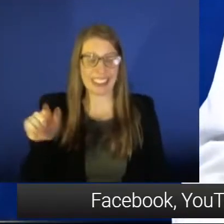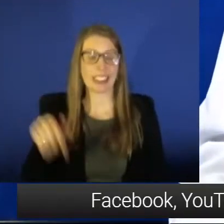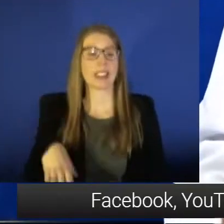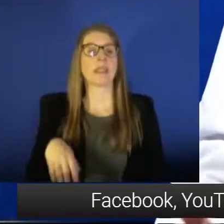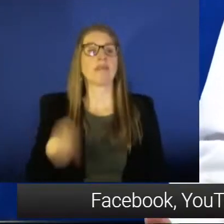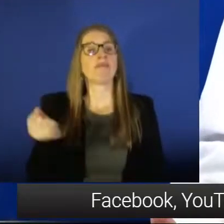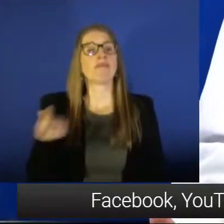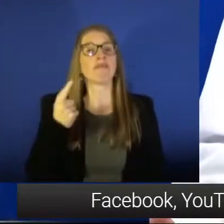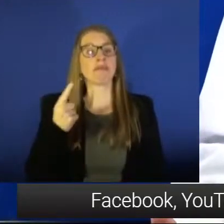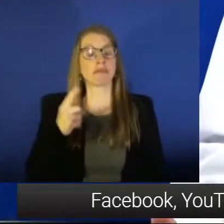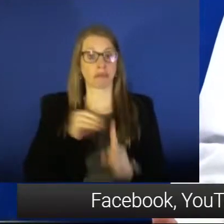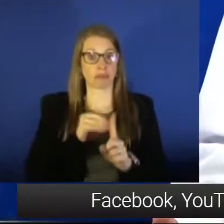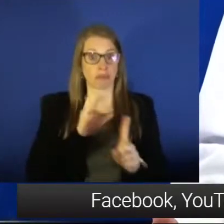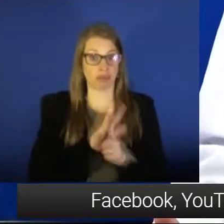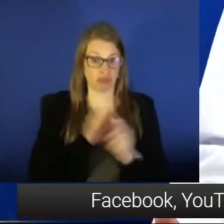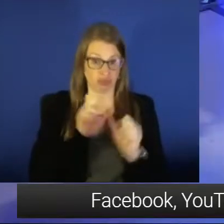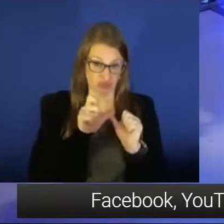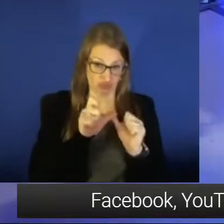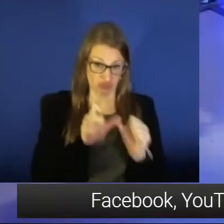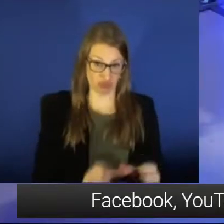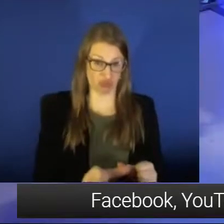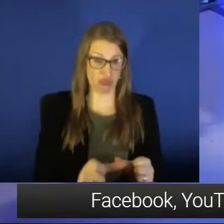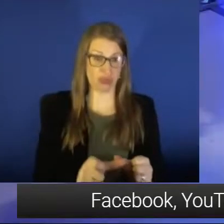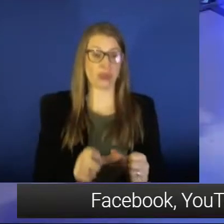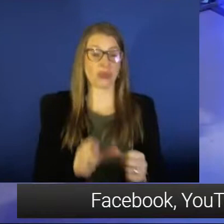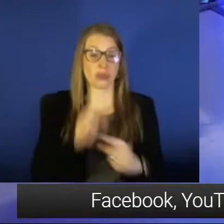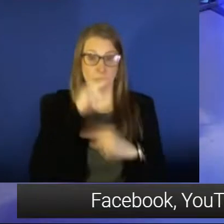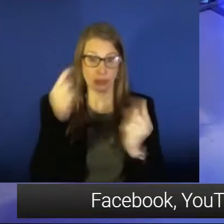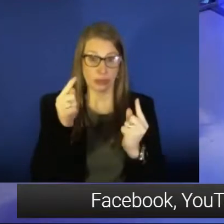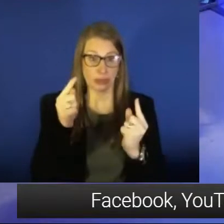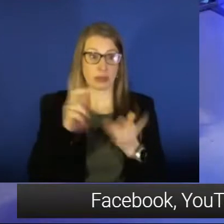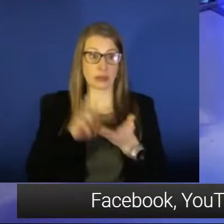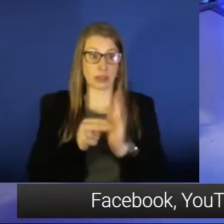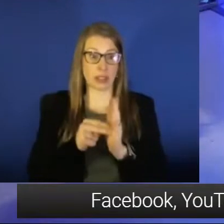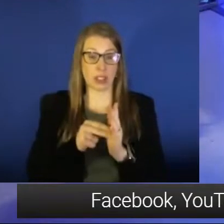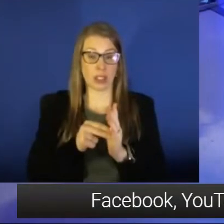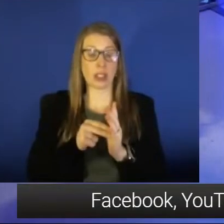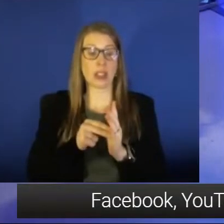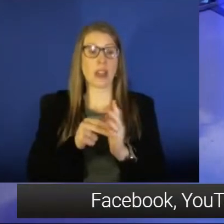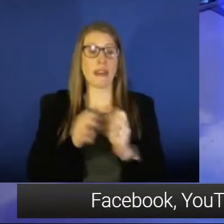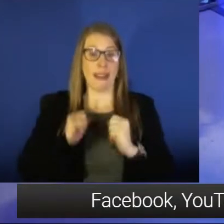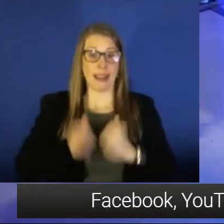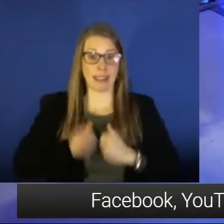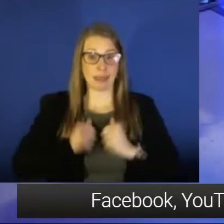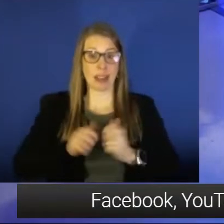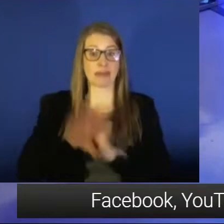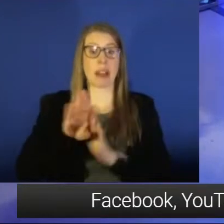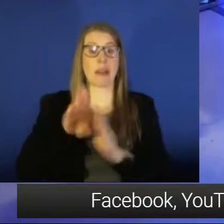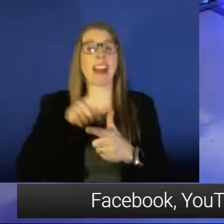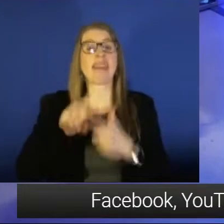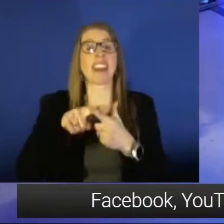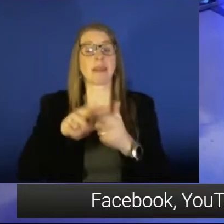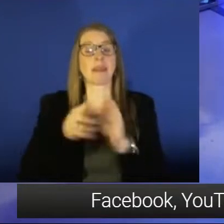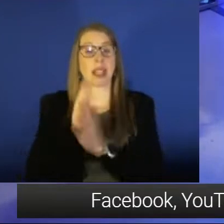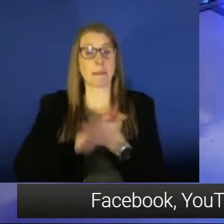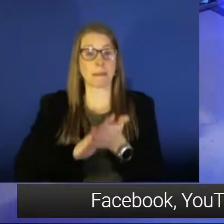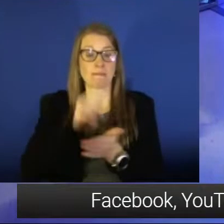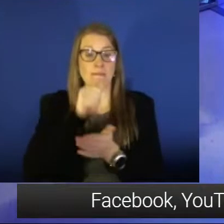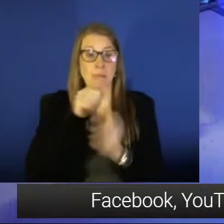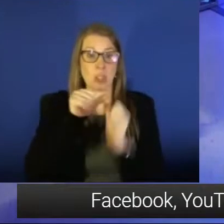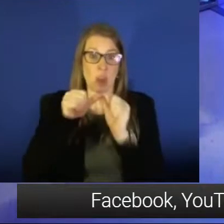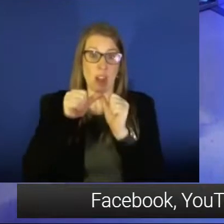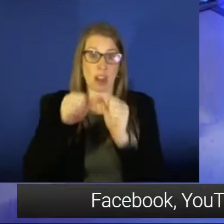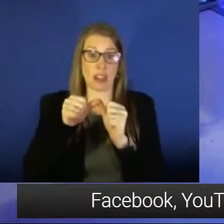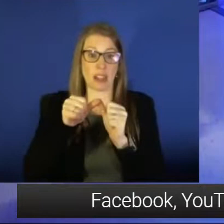allergies untreated with asthma can lead to chronic lung disease. Correct. All right, talk to me more about that because now I'm a concerned mom.